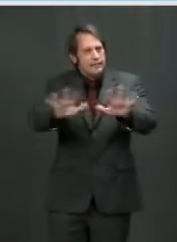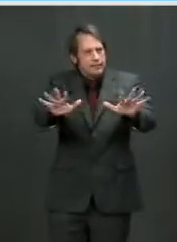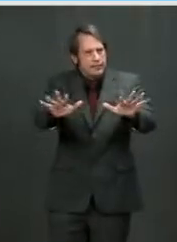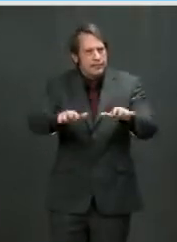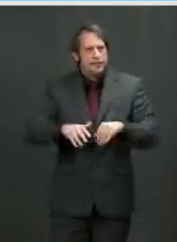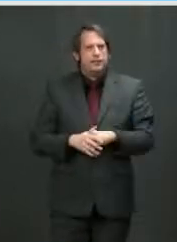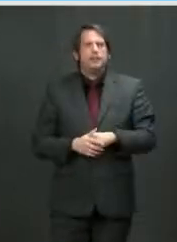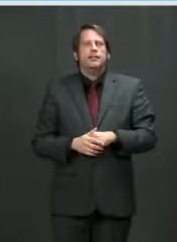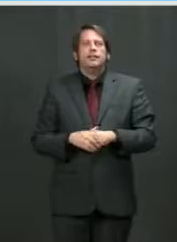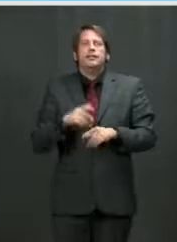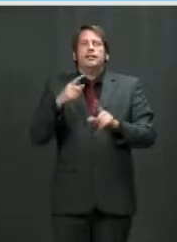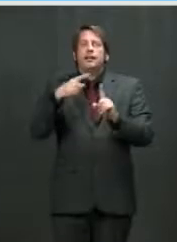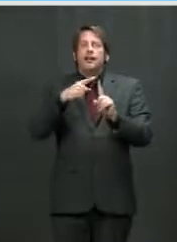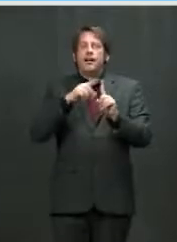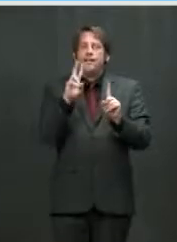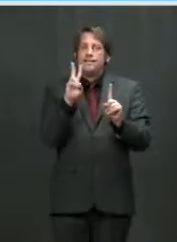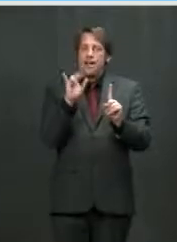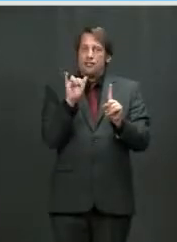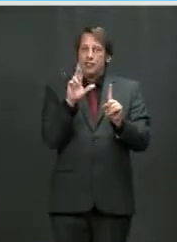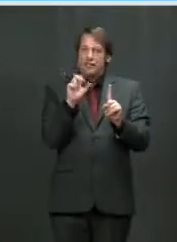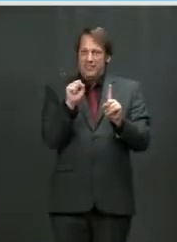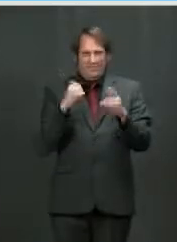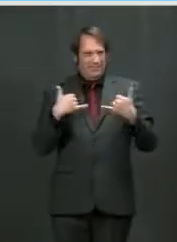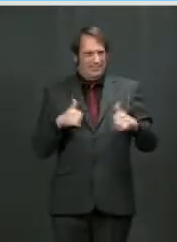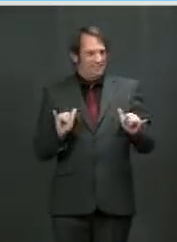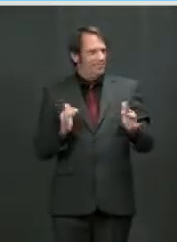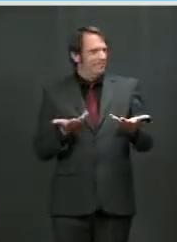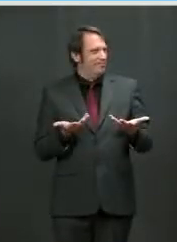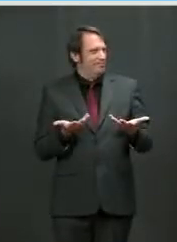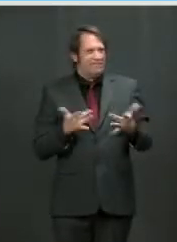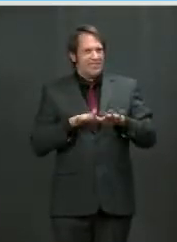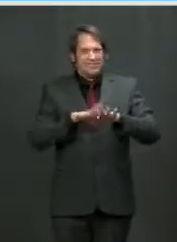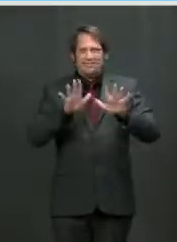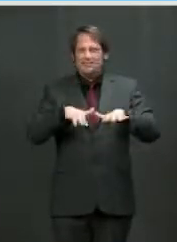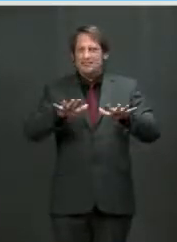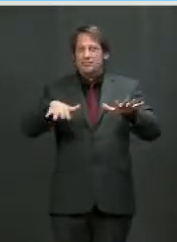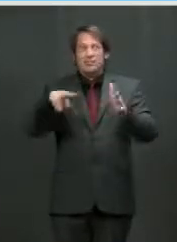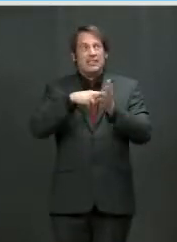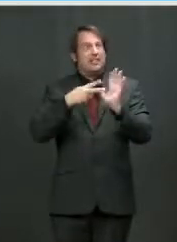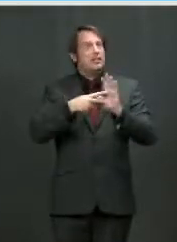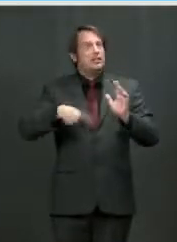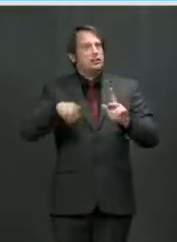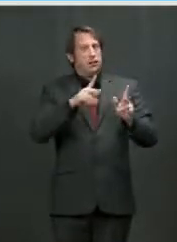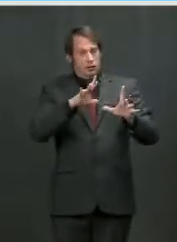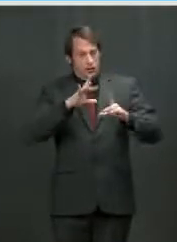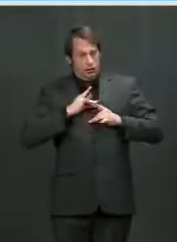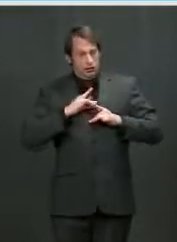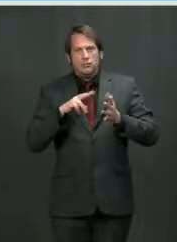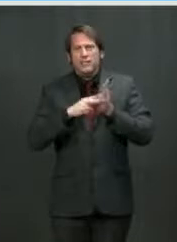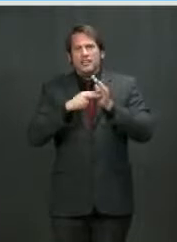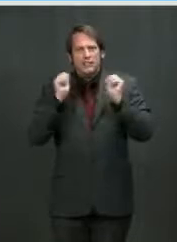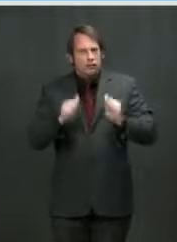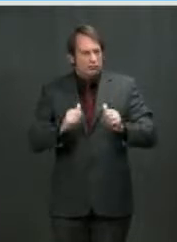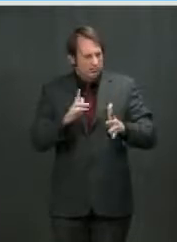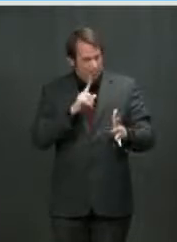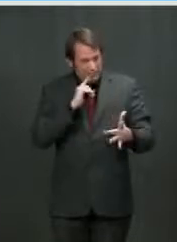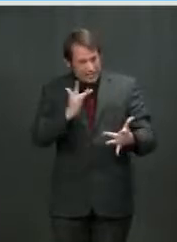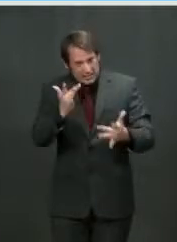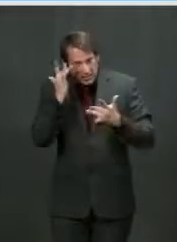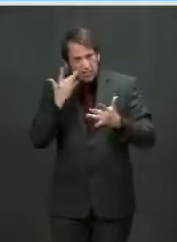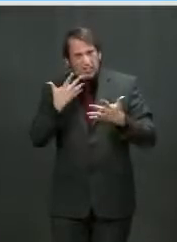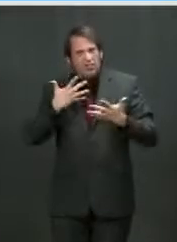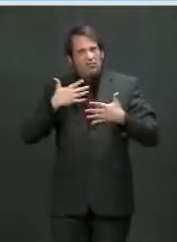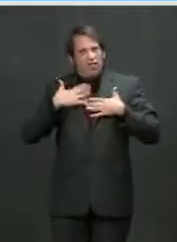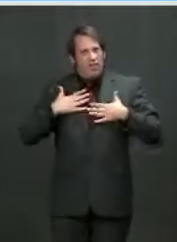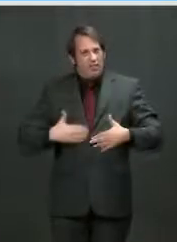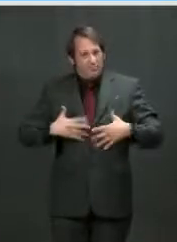has hold on us, infecting people and putting them in harm's way, and we need to remain vigilant. And two, we